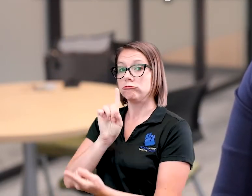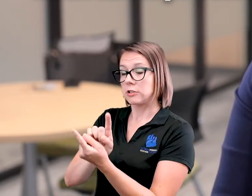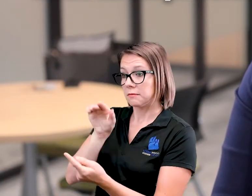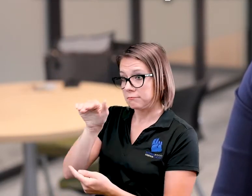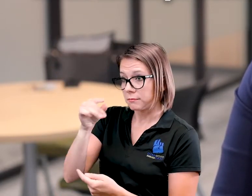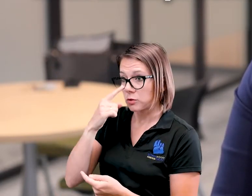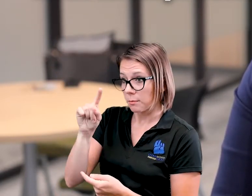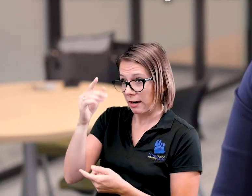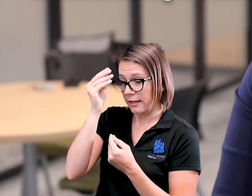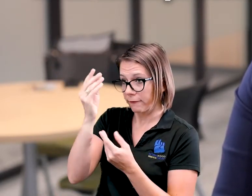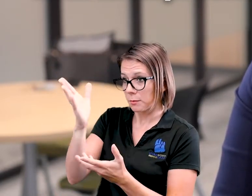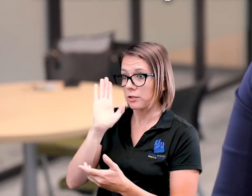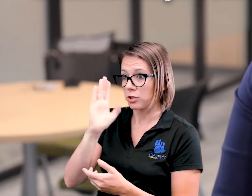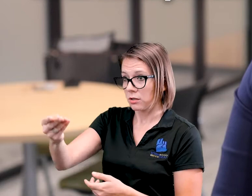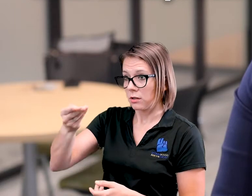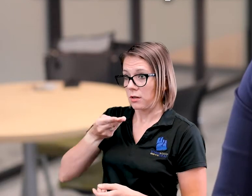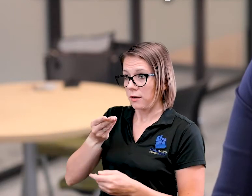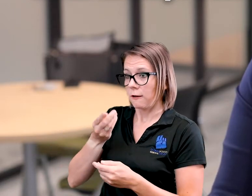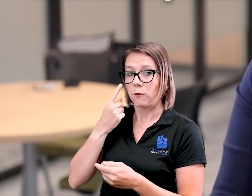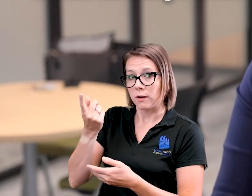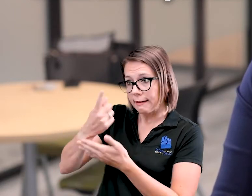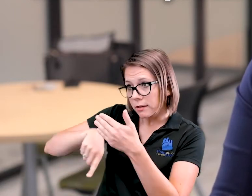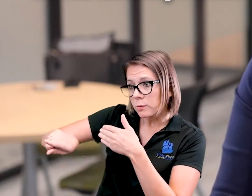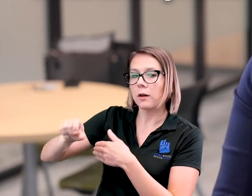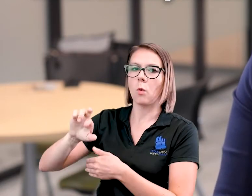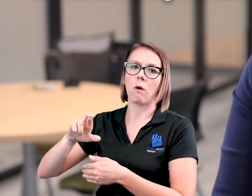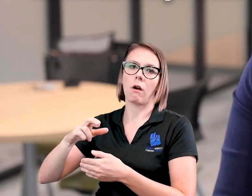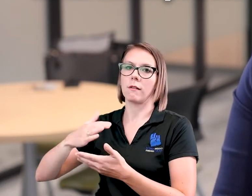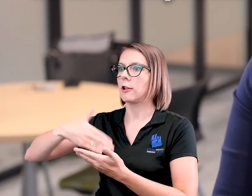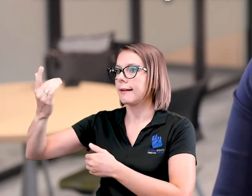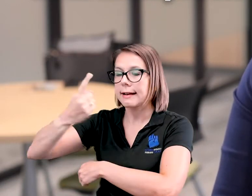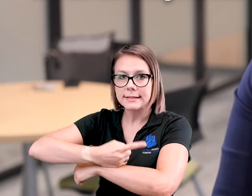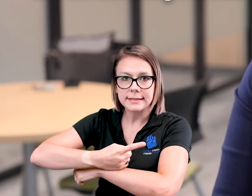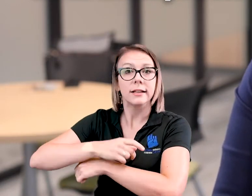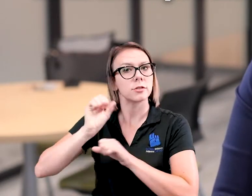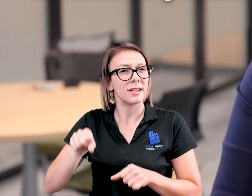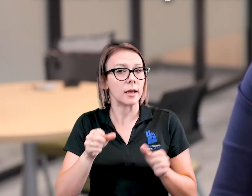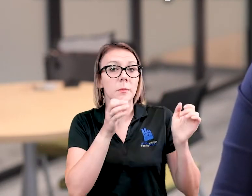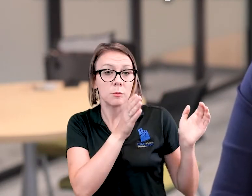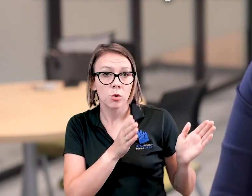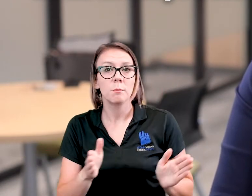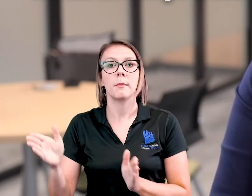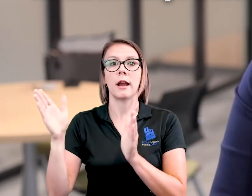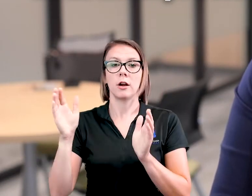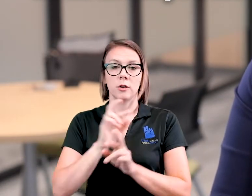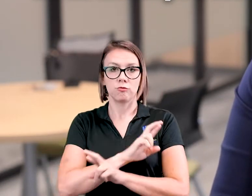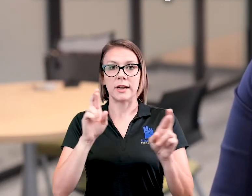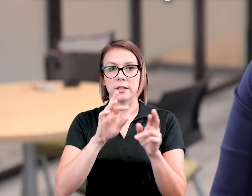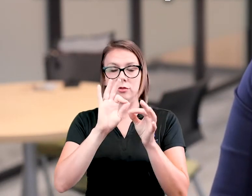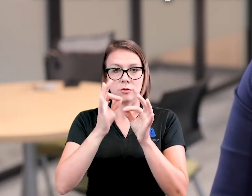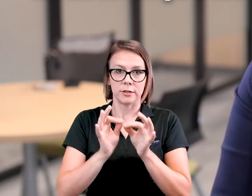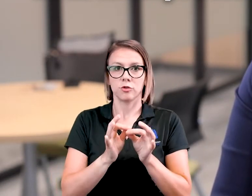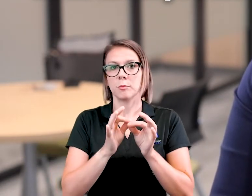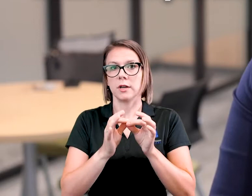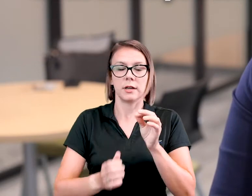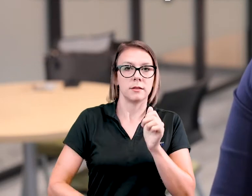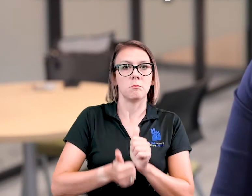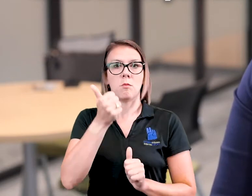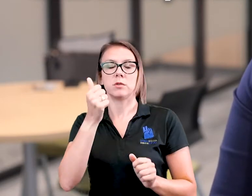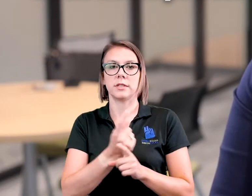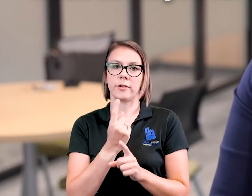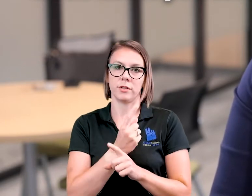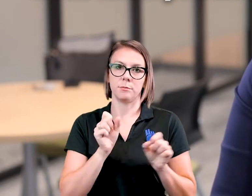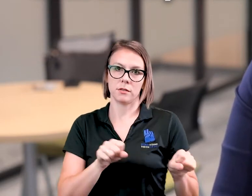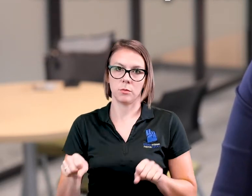for the materials that you will be covering the next week or even the next day to make sure they are prepared to interpret things as accurately